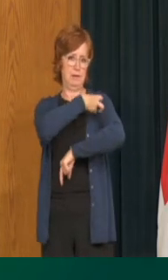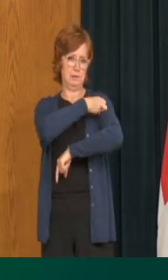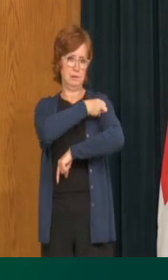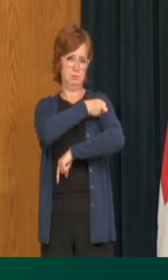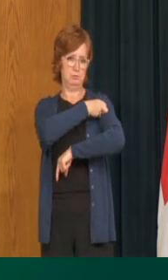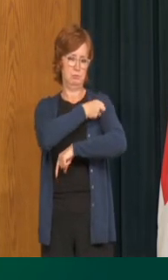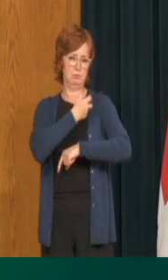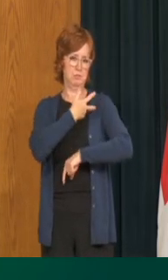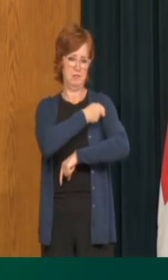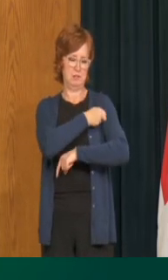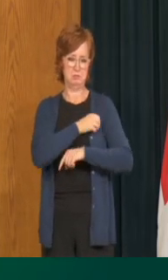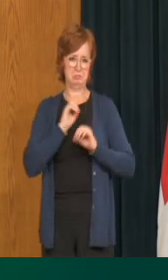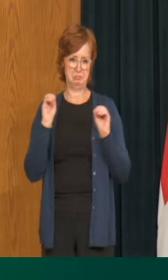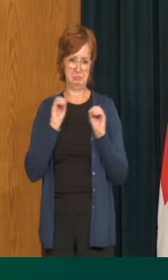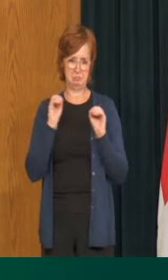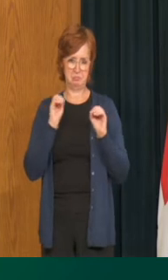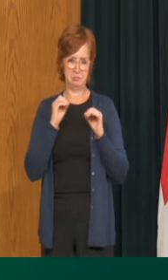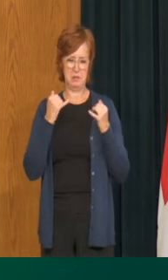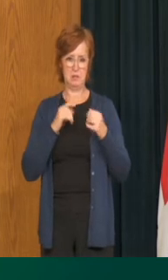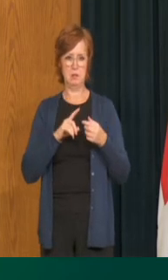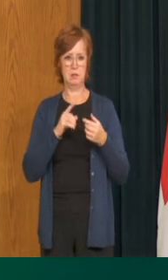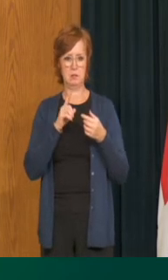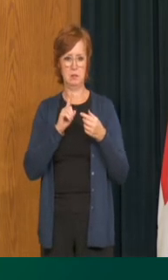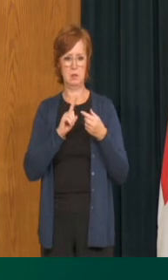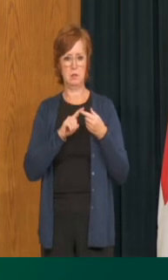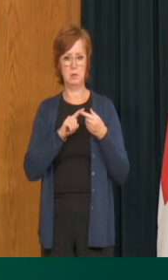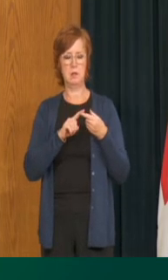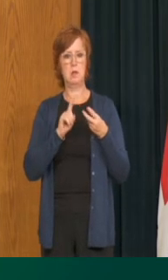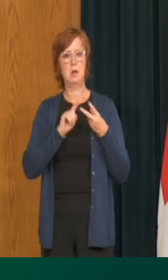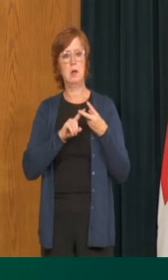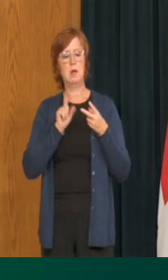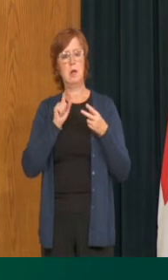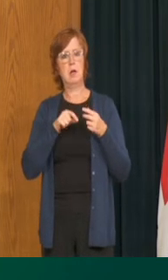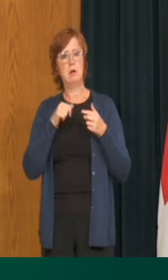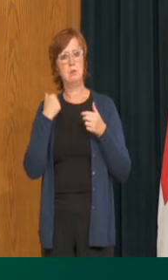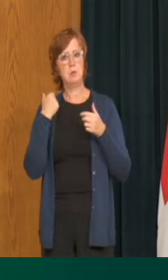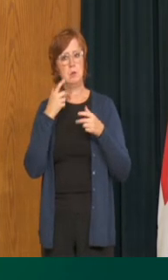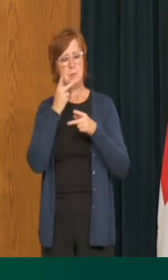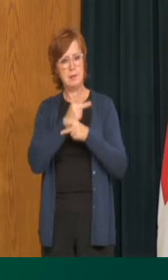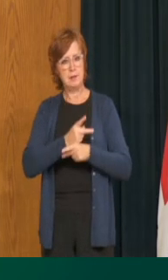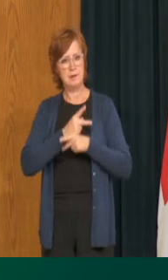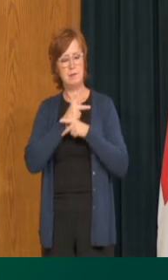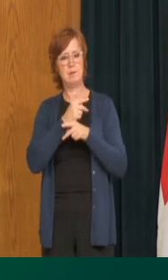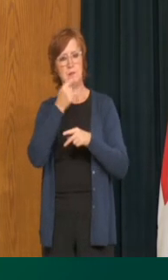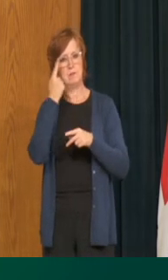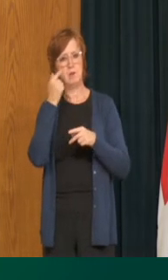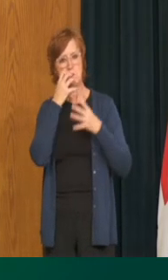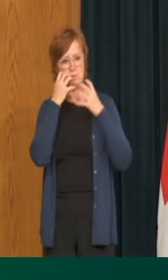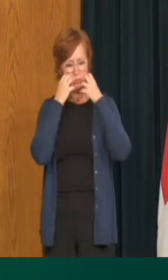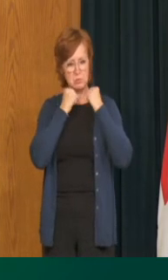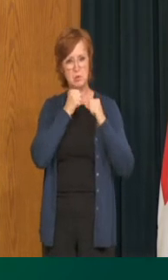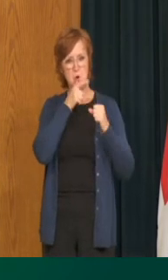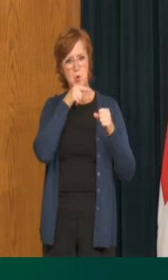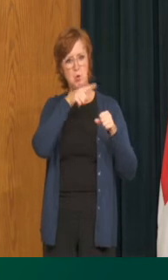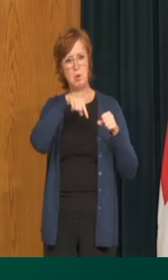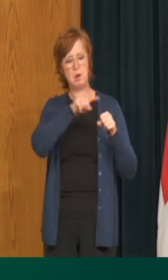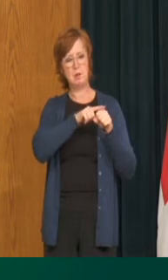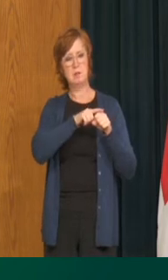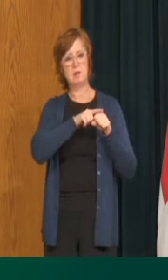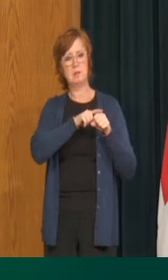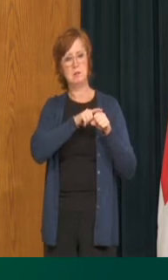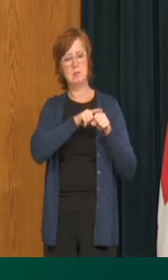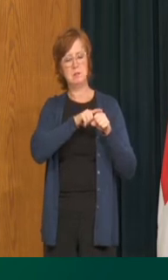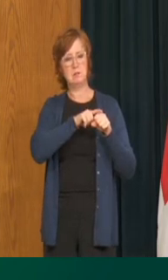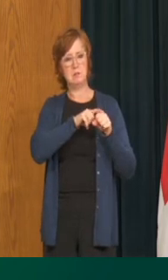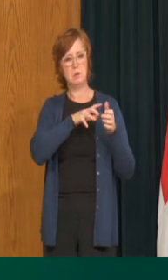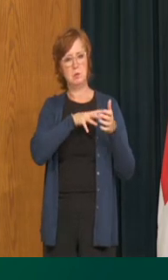example, what we absolutely must do is maintain the precautions for the most vulnerable, so persons in long-term care facilities, personal care homes. I think